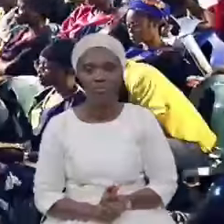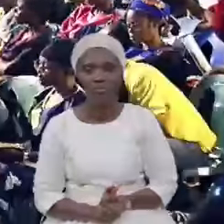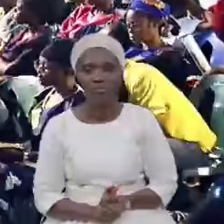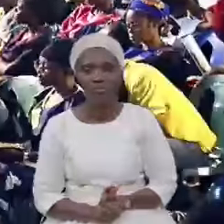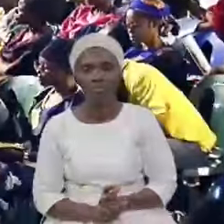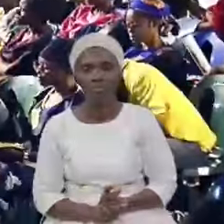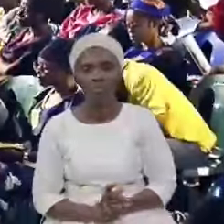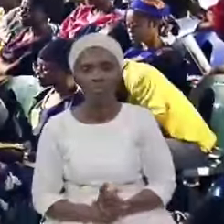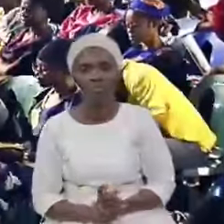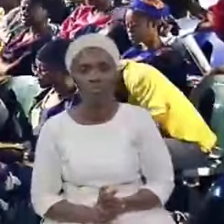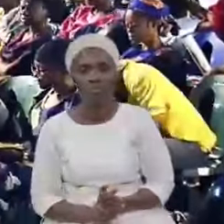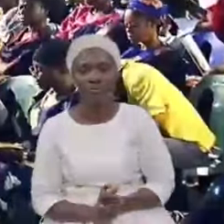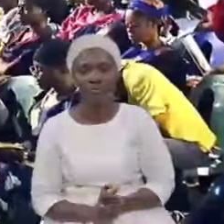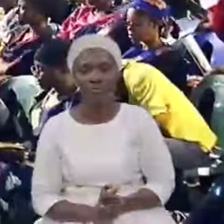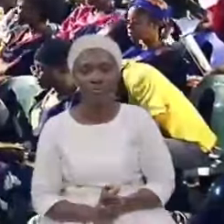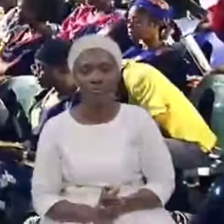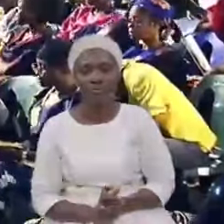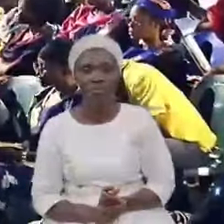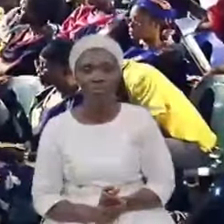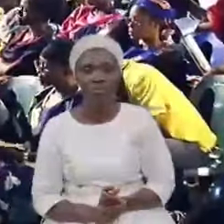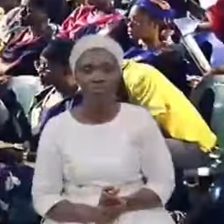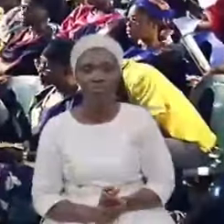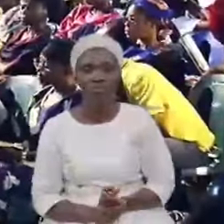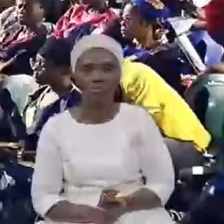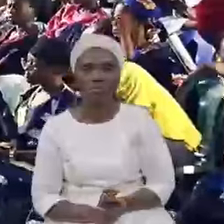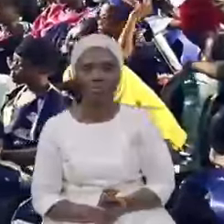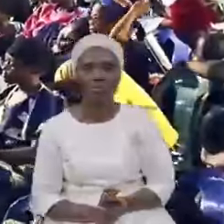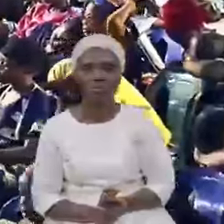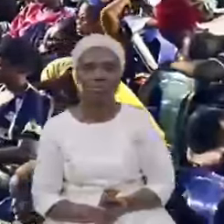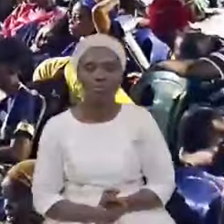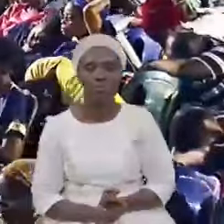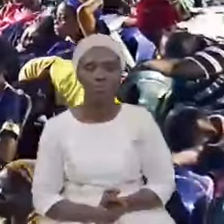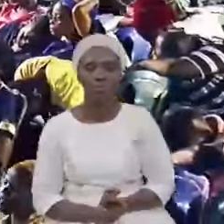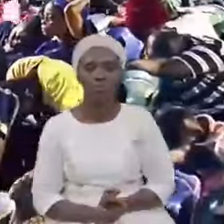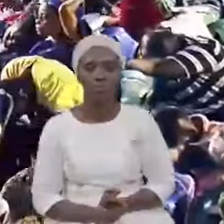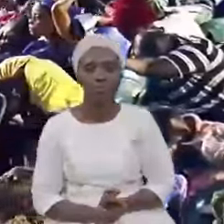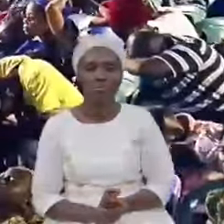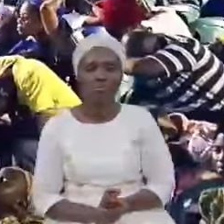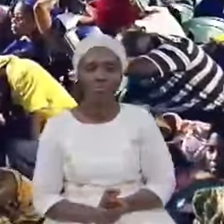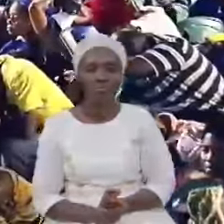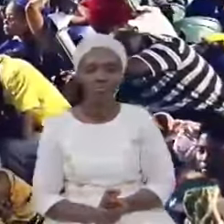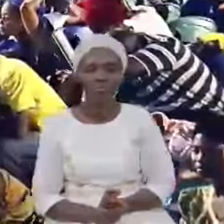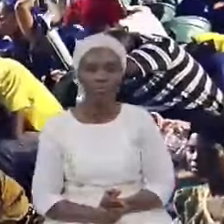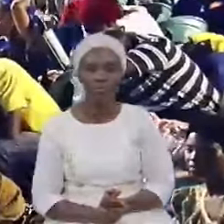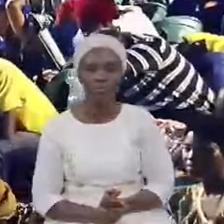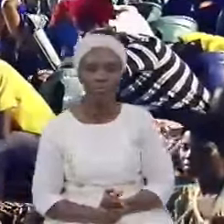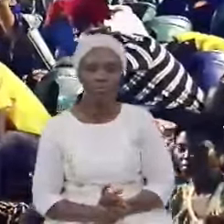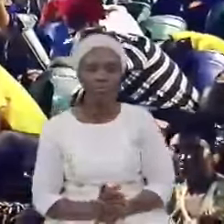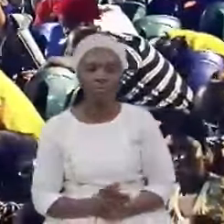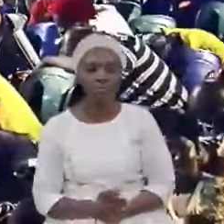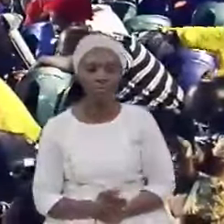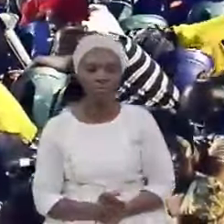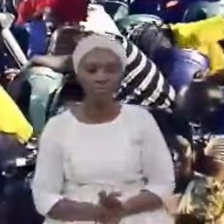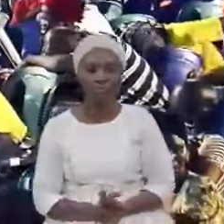Counselors, if you are done, please can you signify by waving the flag,